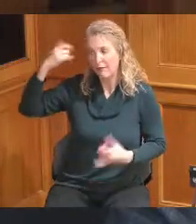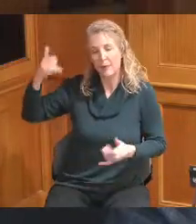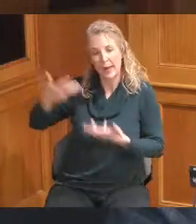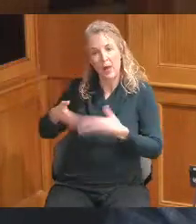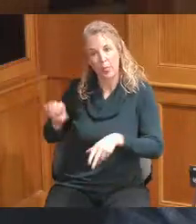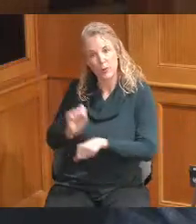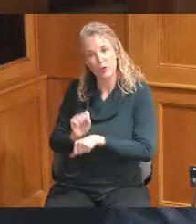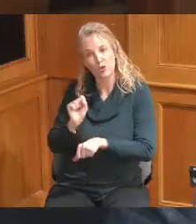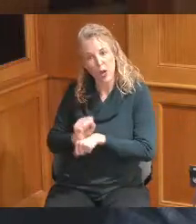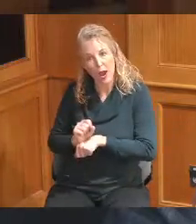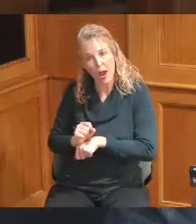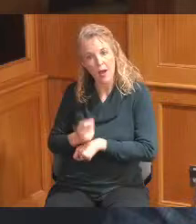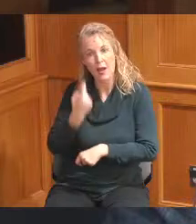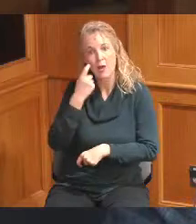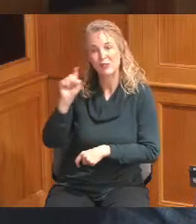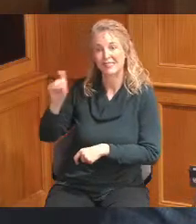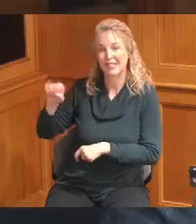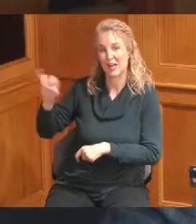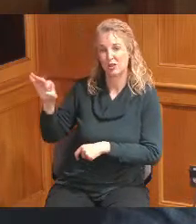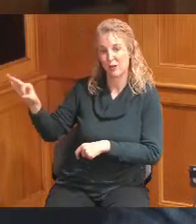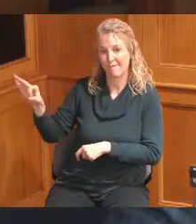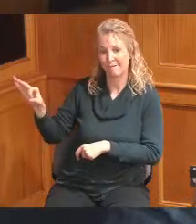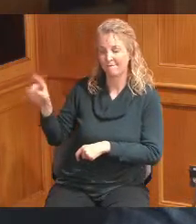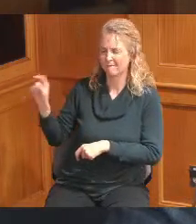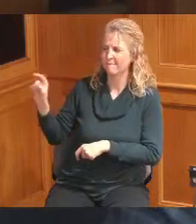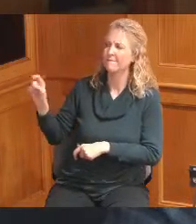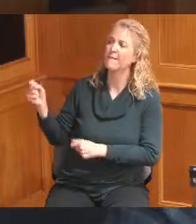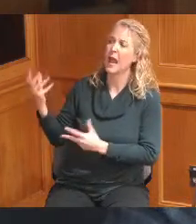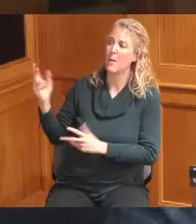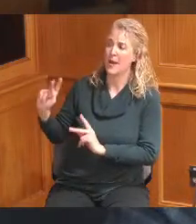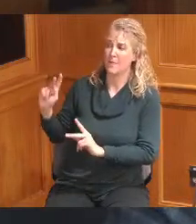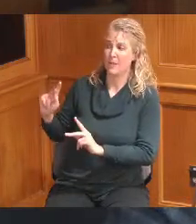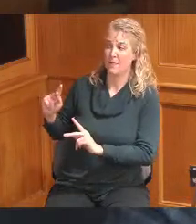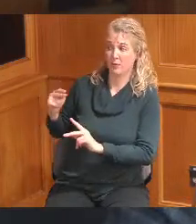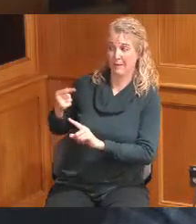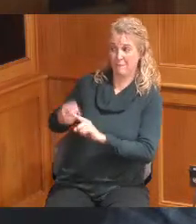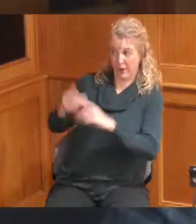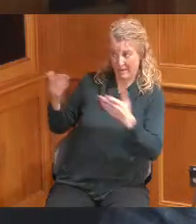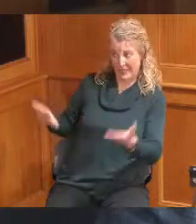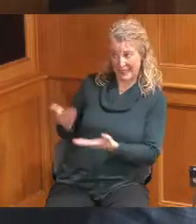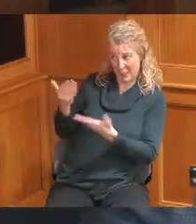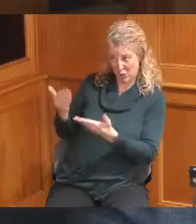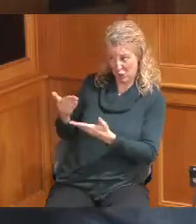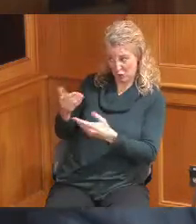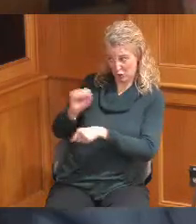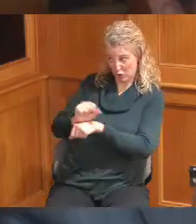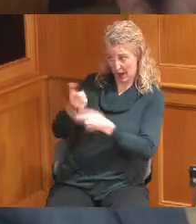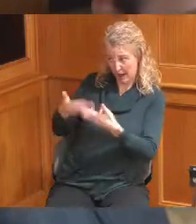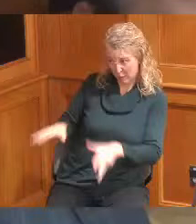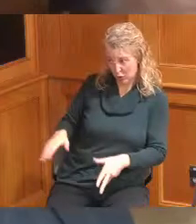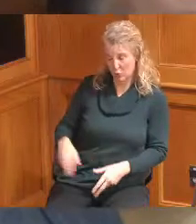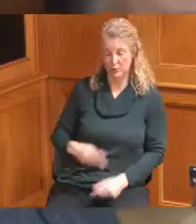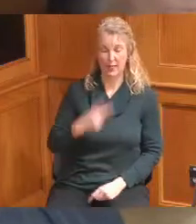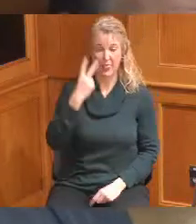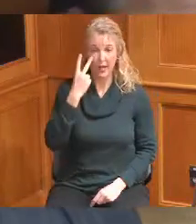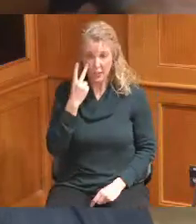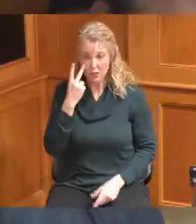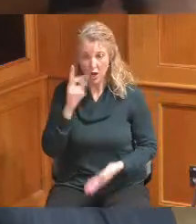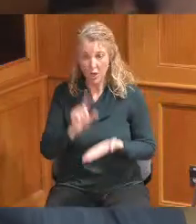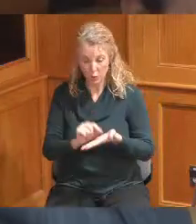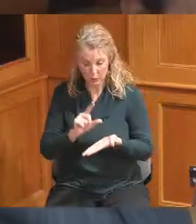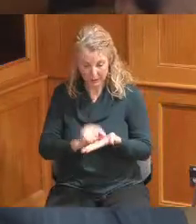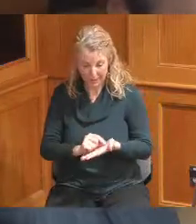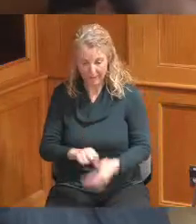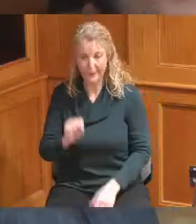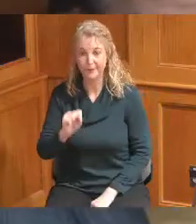you're losing jobs. I asked Mr. Ludo the other day, is anybody from Hamilton County affected? Then the newspaper came out and said, we